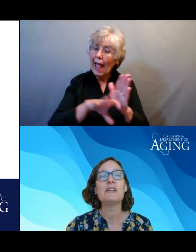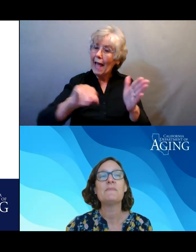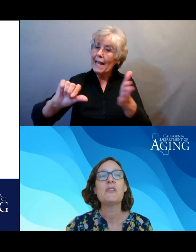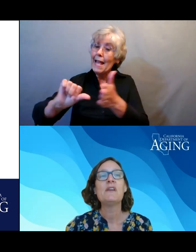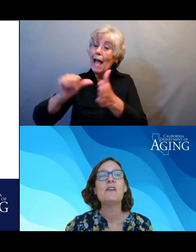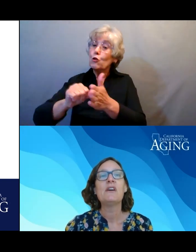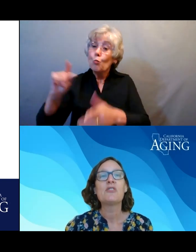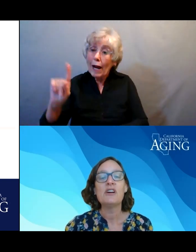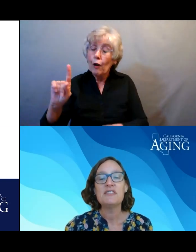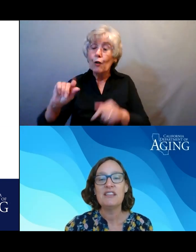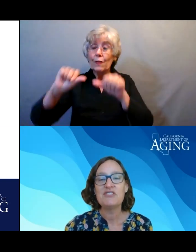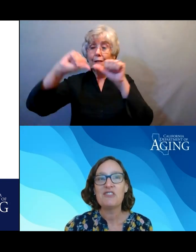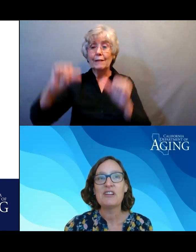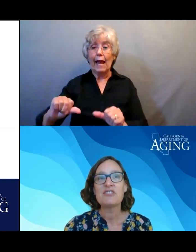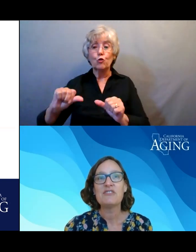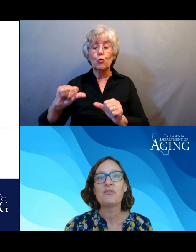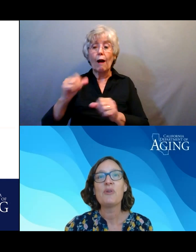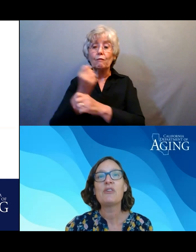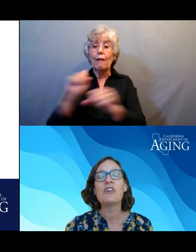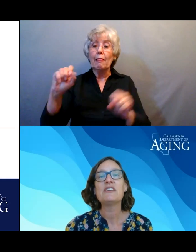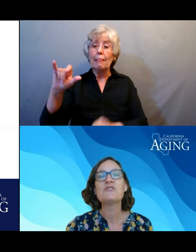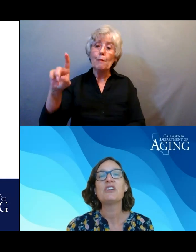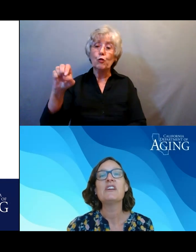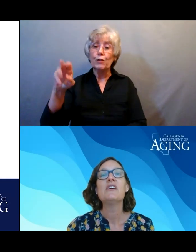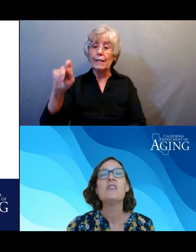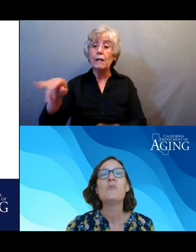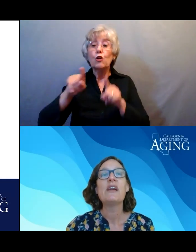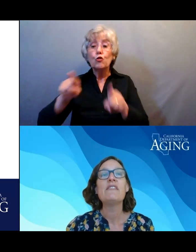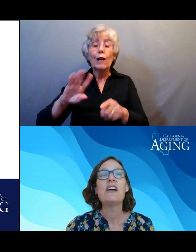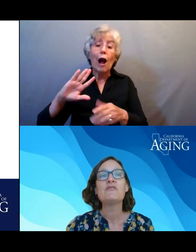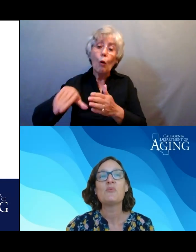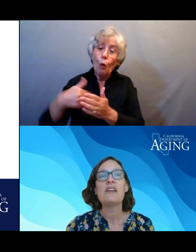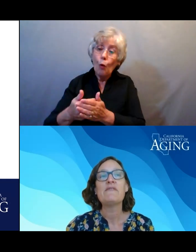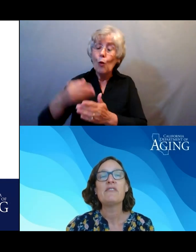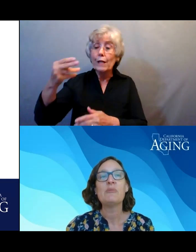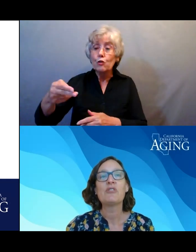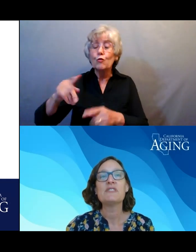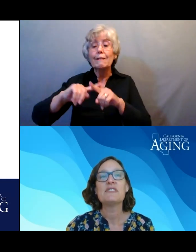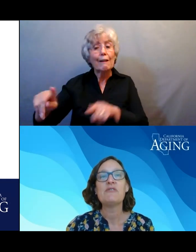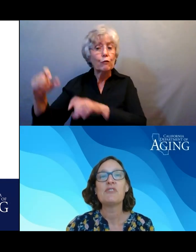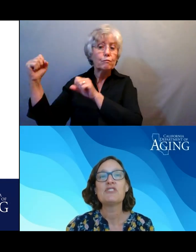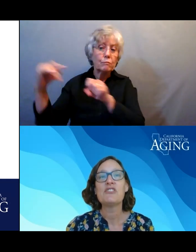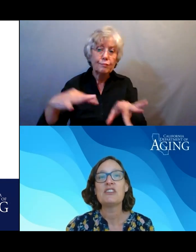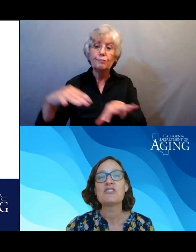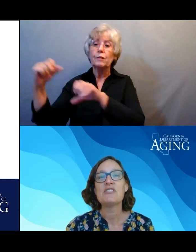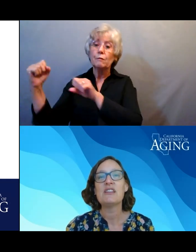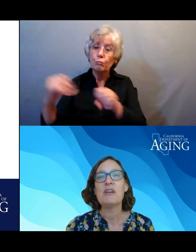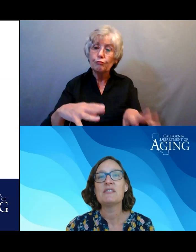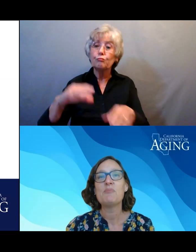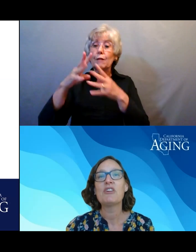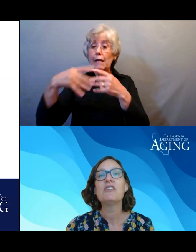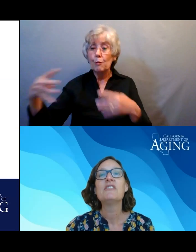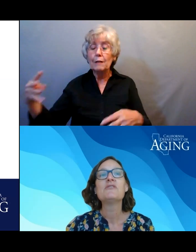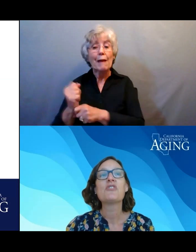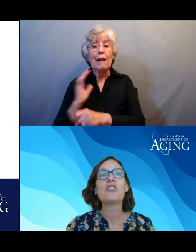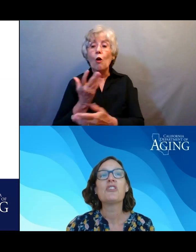of Liberty. Across each generation throughout our history, wave after wave of immigrants have enriched our nation and made